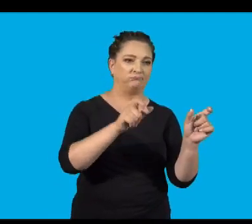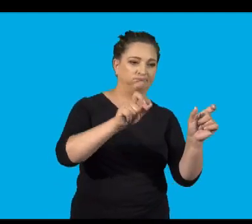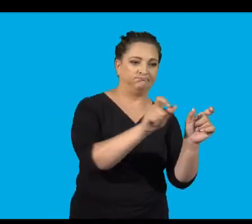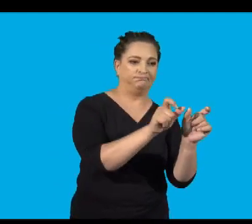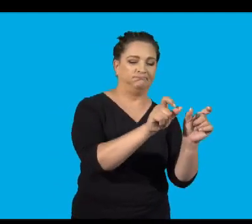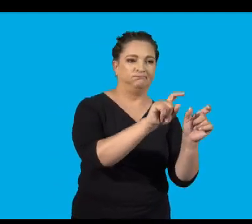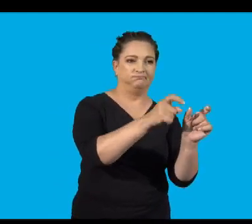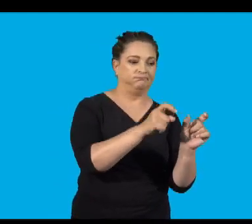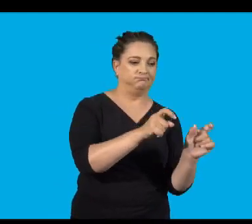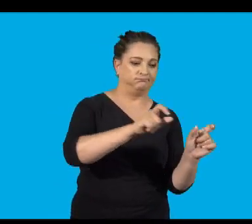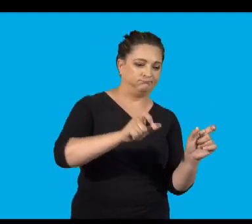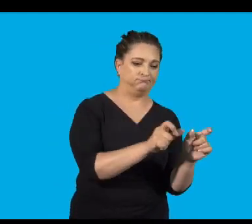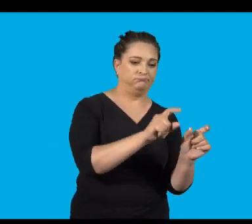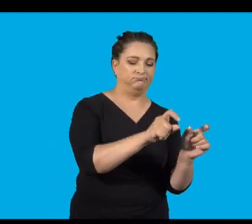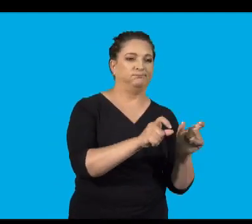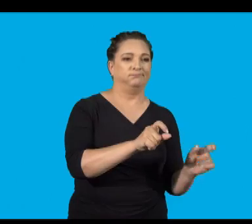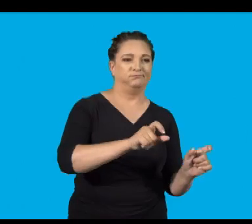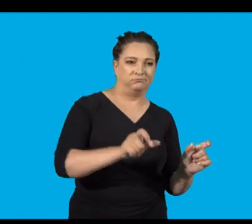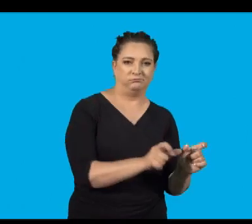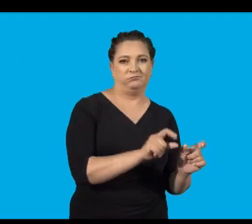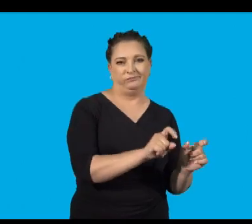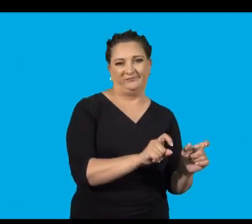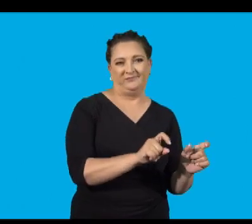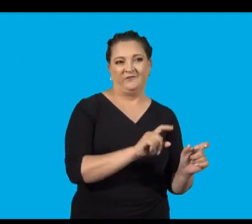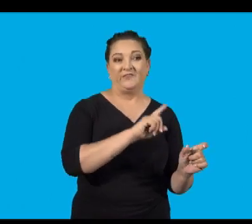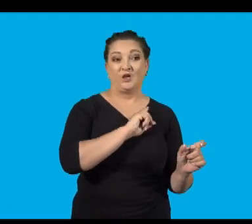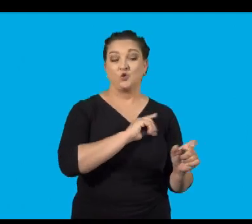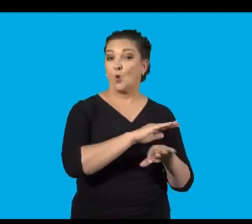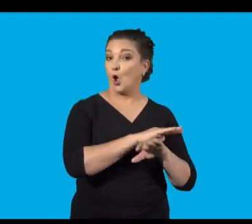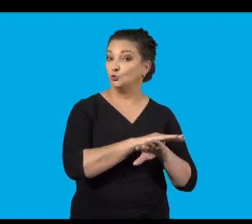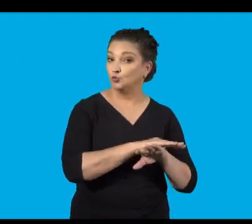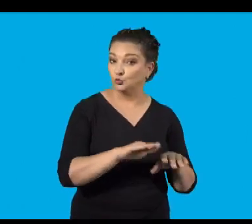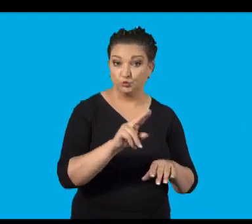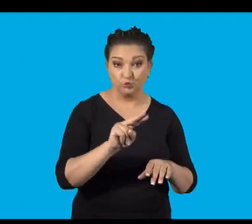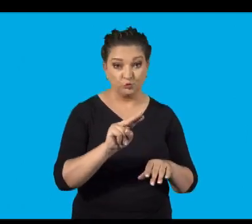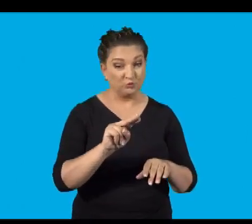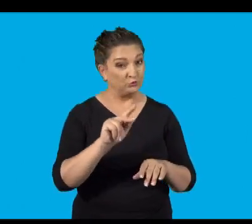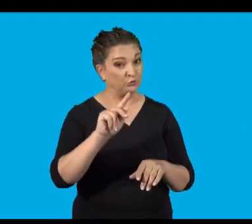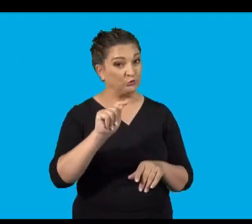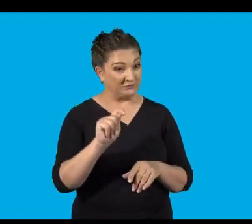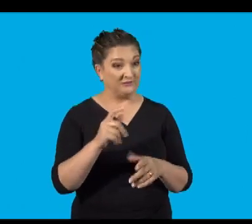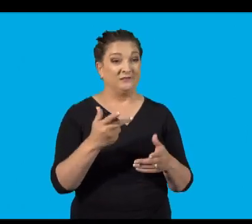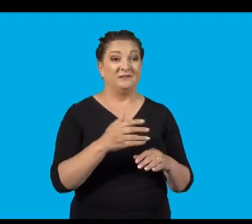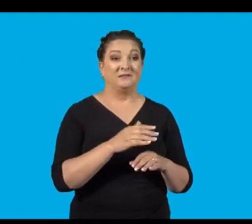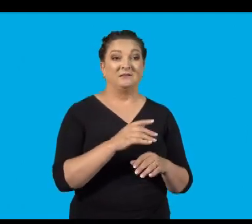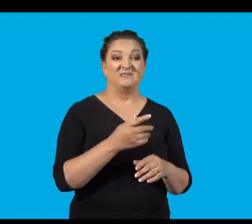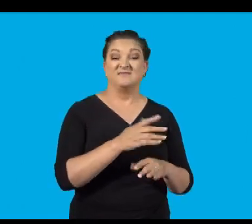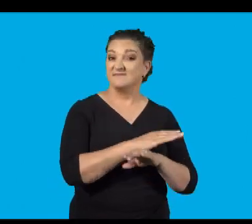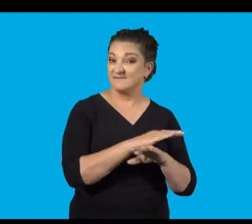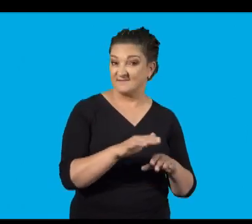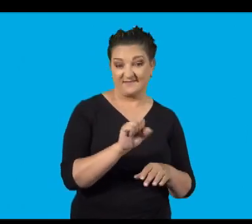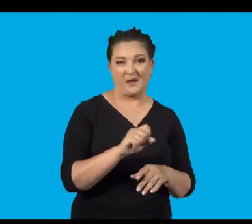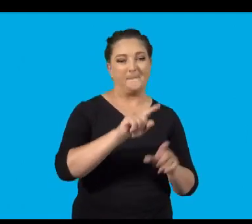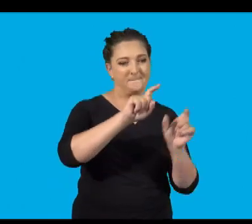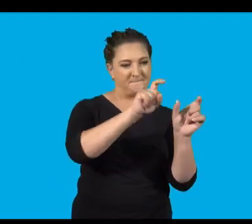the contraction. Okay, so it's don't, doesn't, and didn't. And we indicate it by using